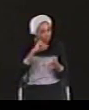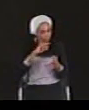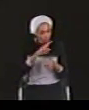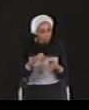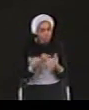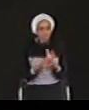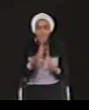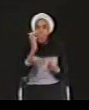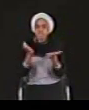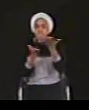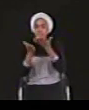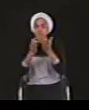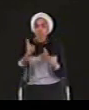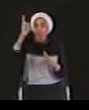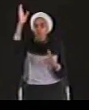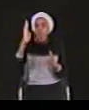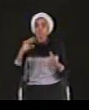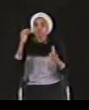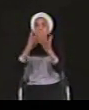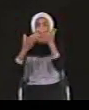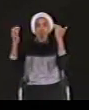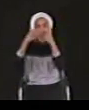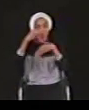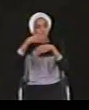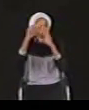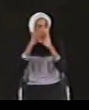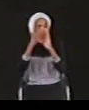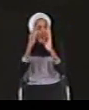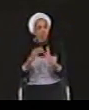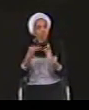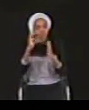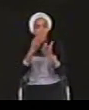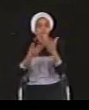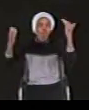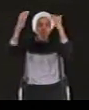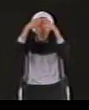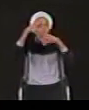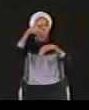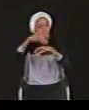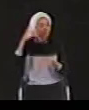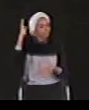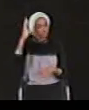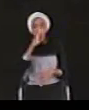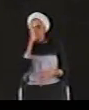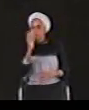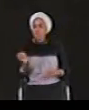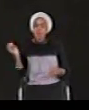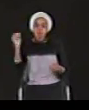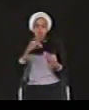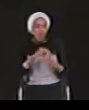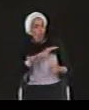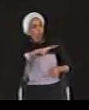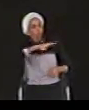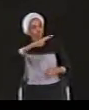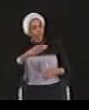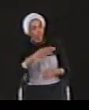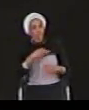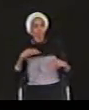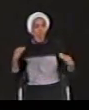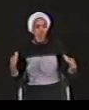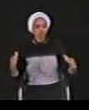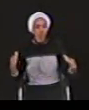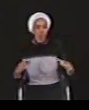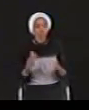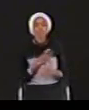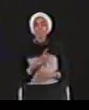God of heaven and the creator of the heavens and the earth should be bold and courageous and